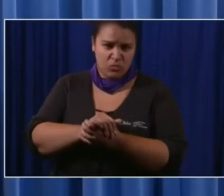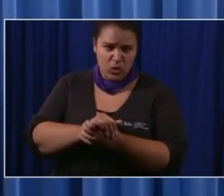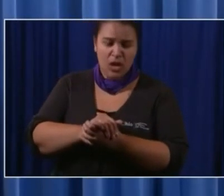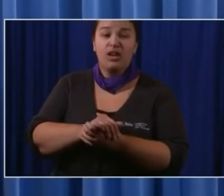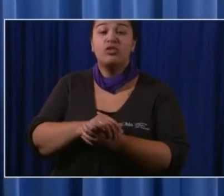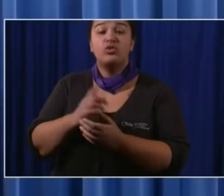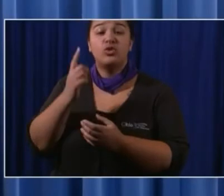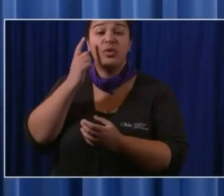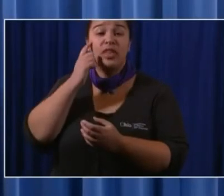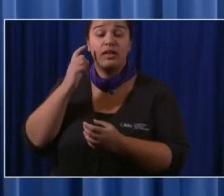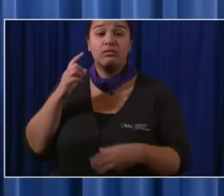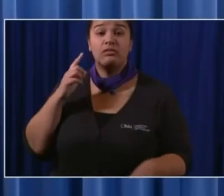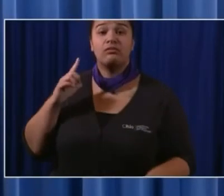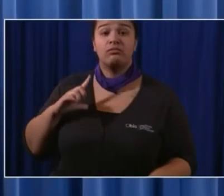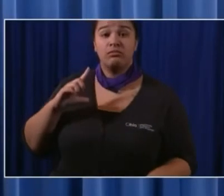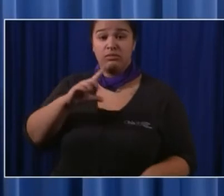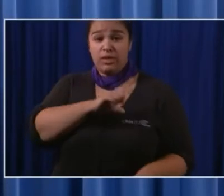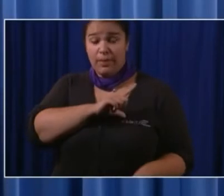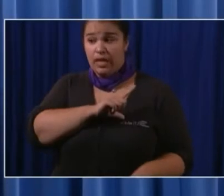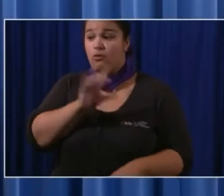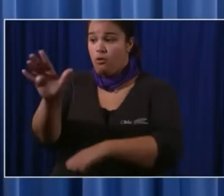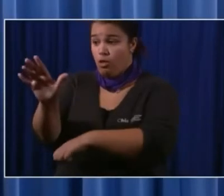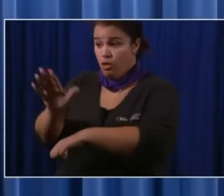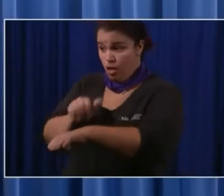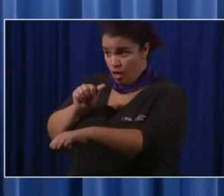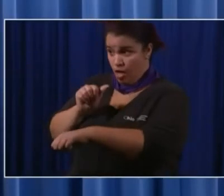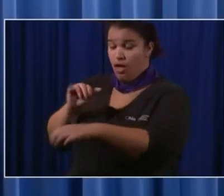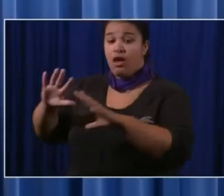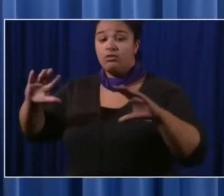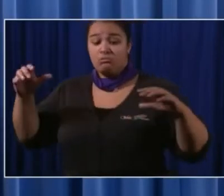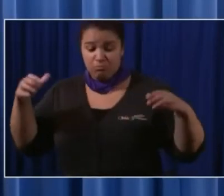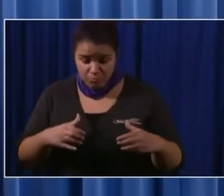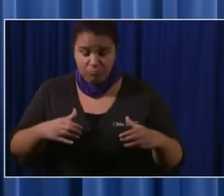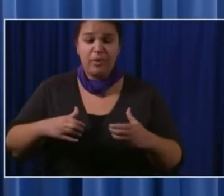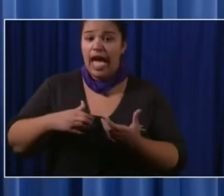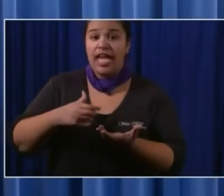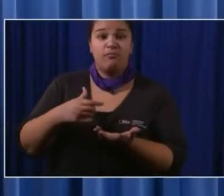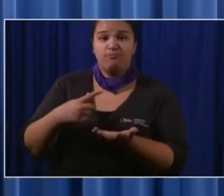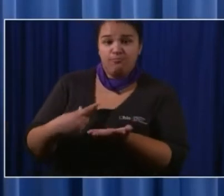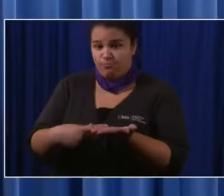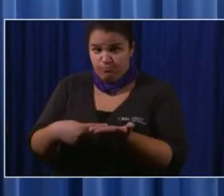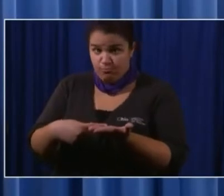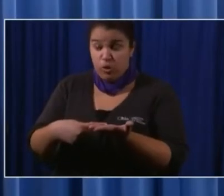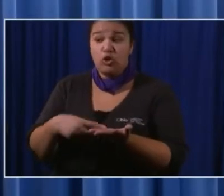the General Assembly to hold a vote on Householder's removal if he doesn't resign himself?